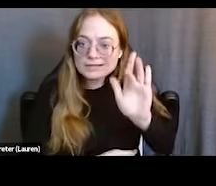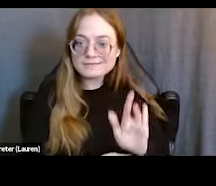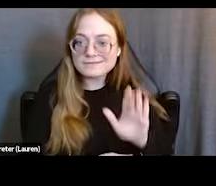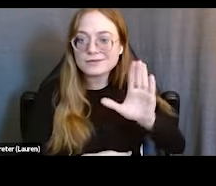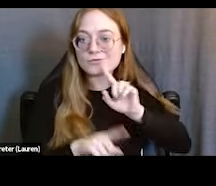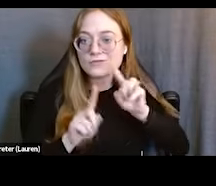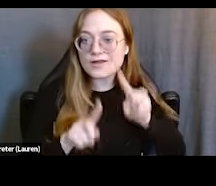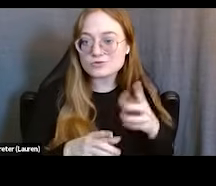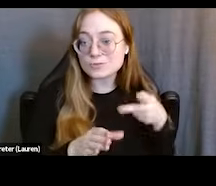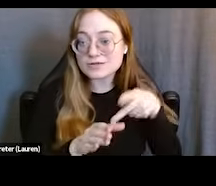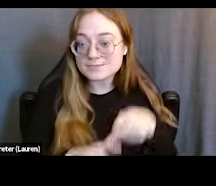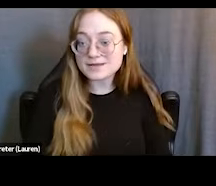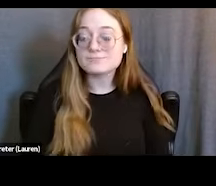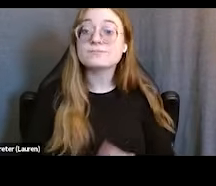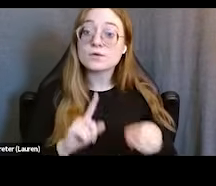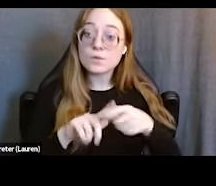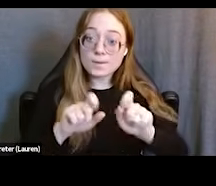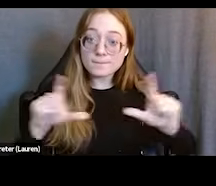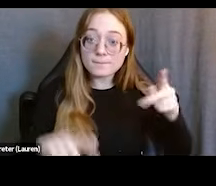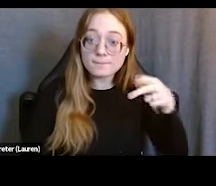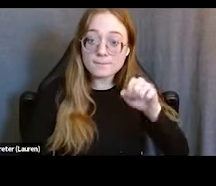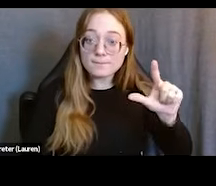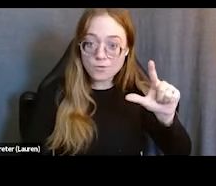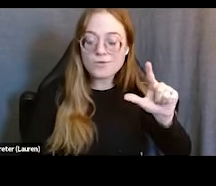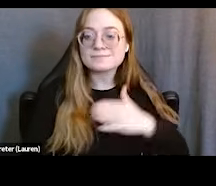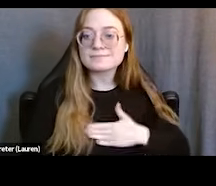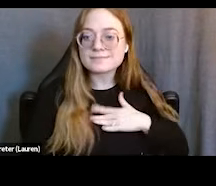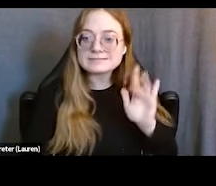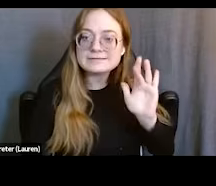see a poll pop up on your screen, please enter your response.